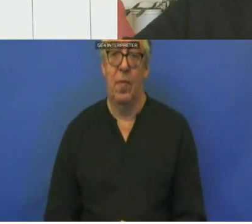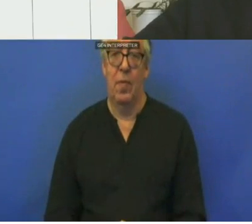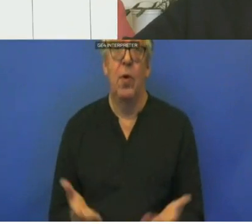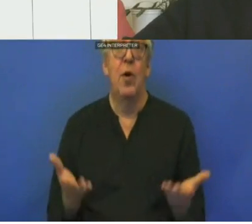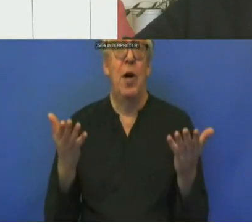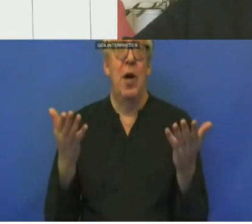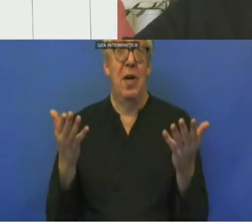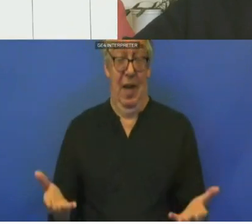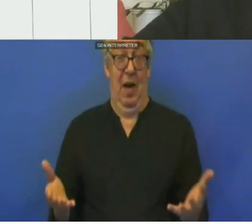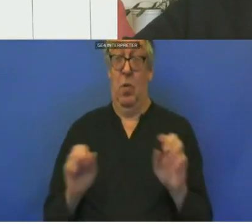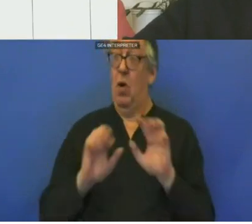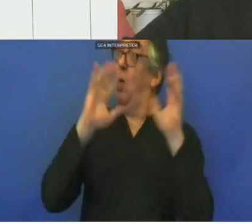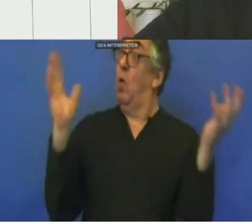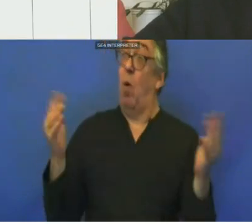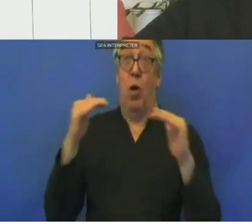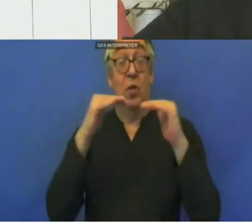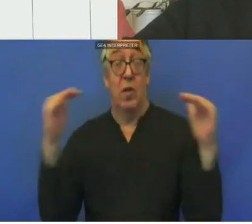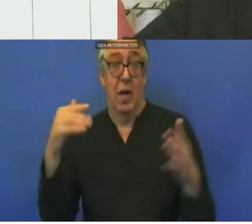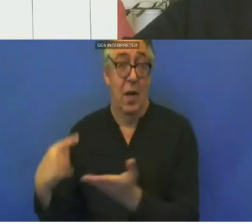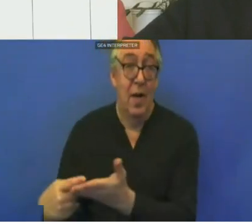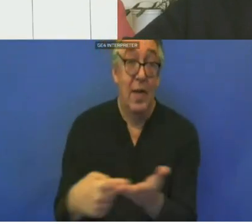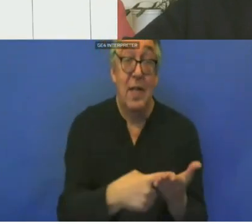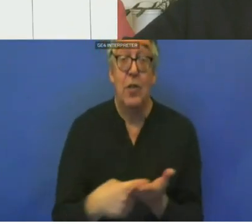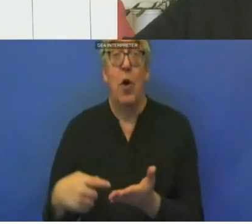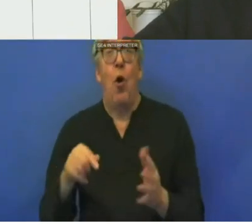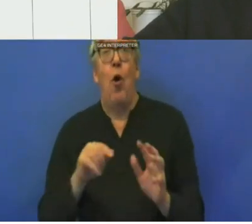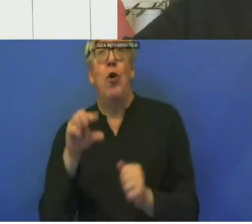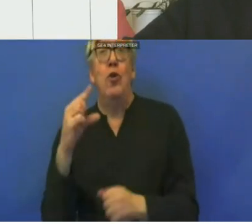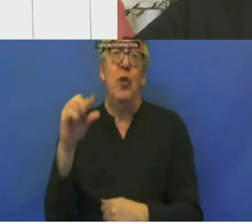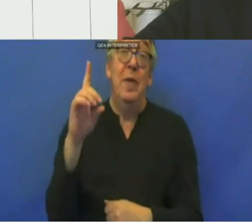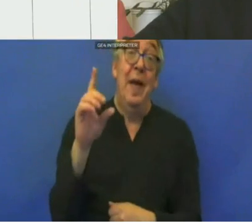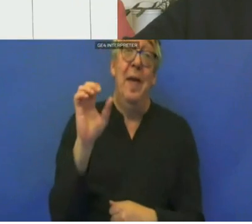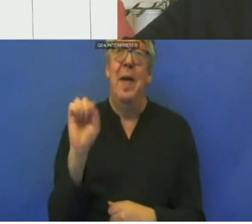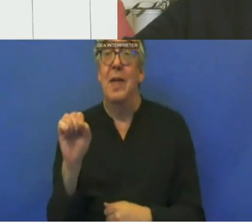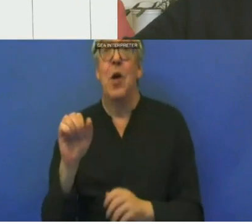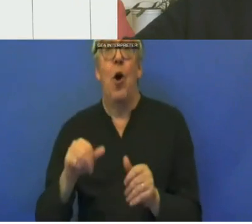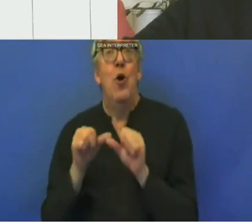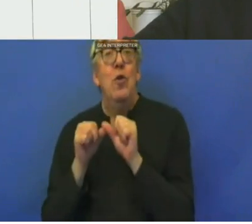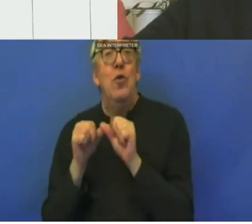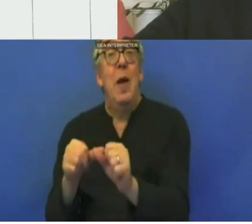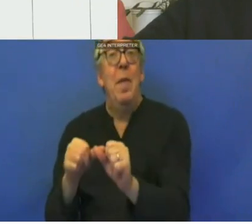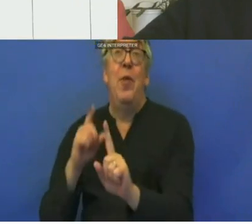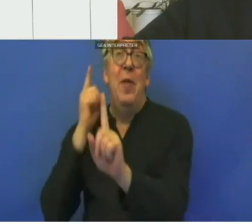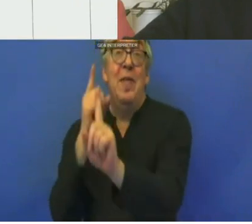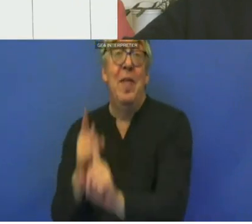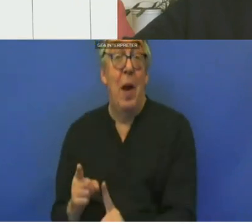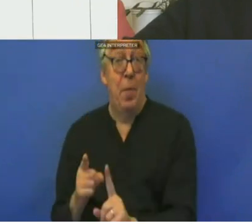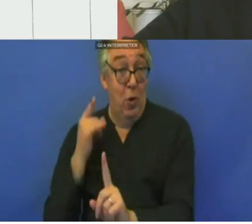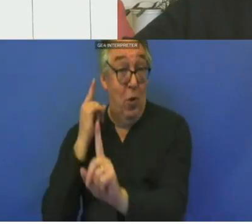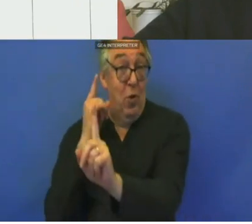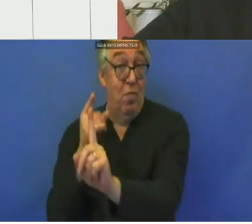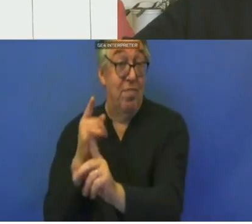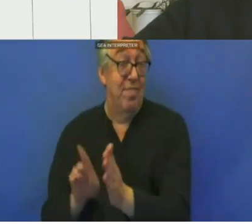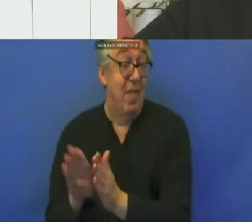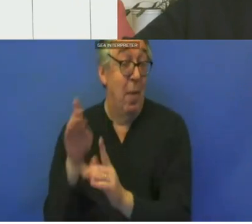etc., this is a direct tackle of the sustainable development goal number 3, where we have